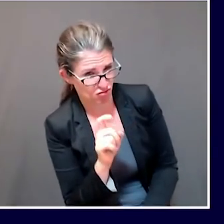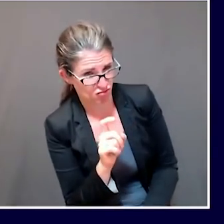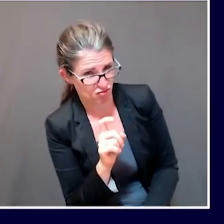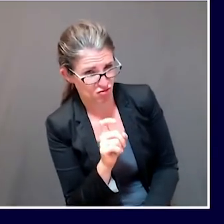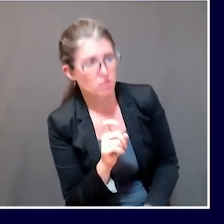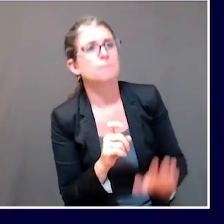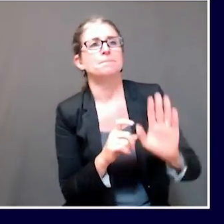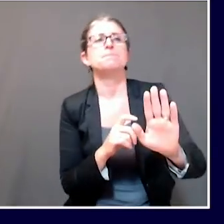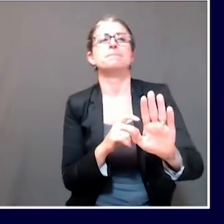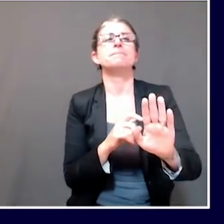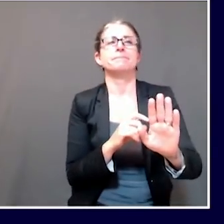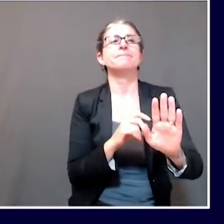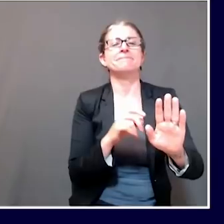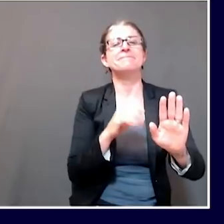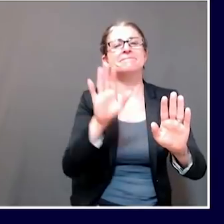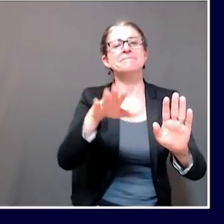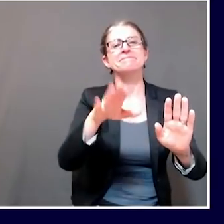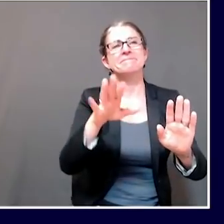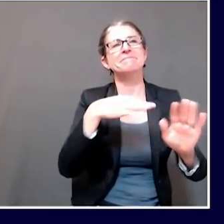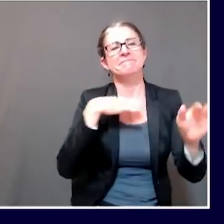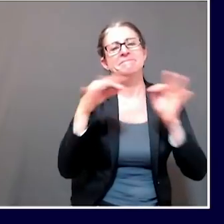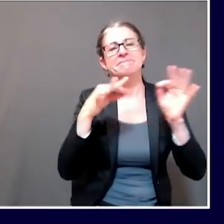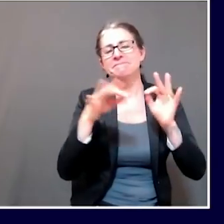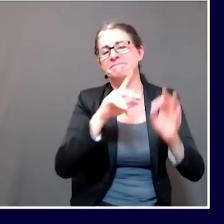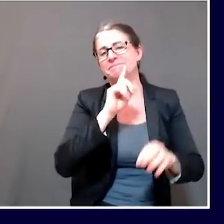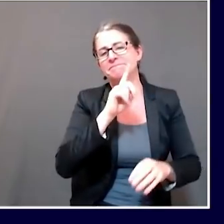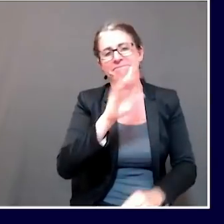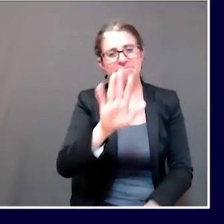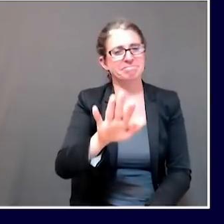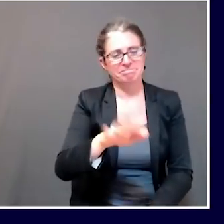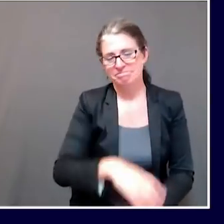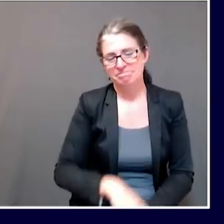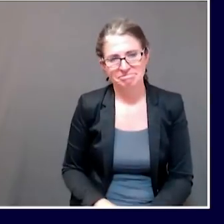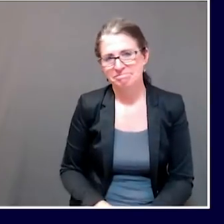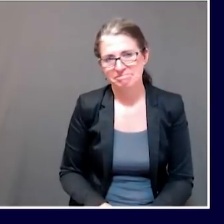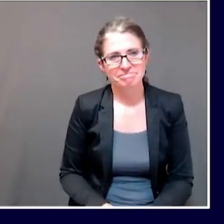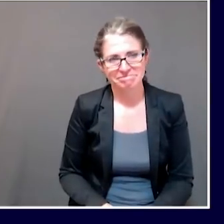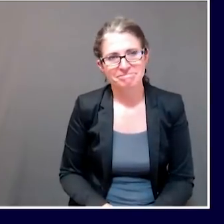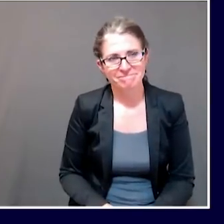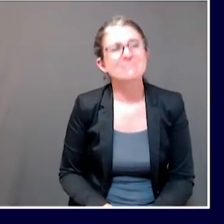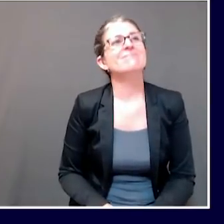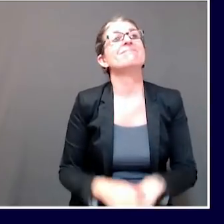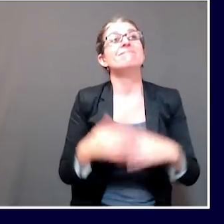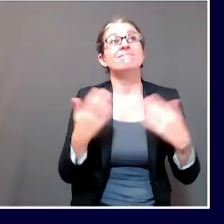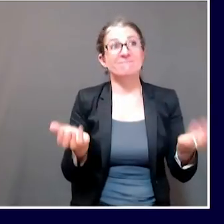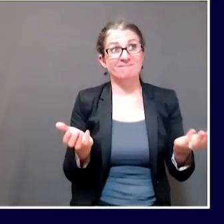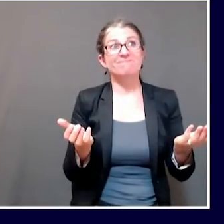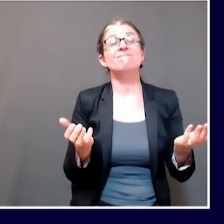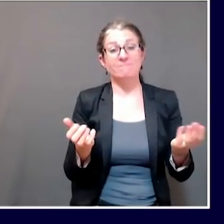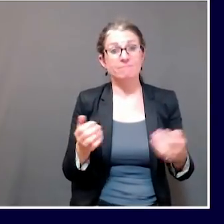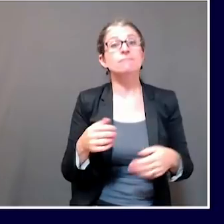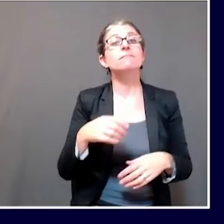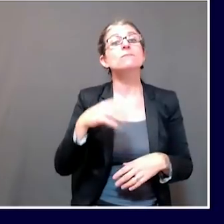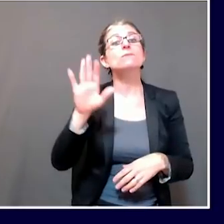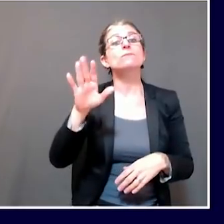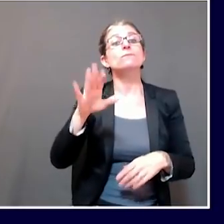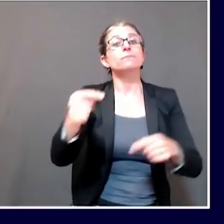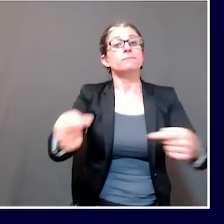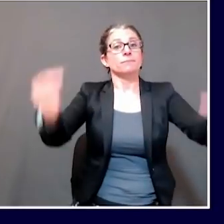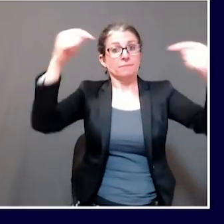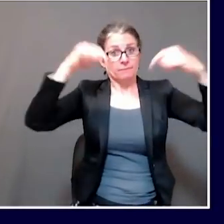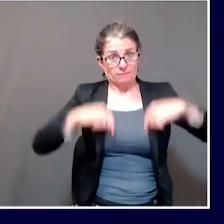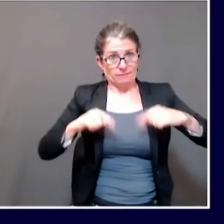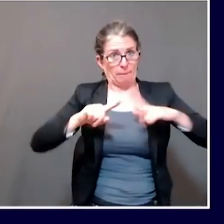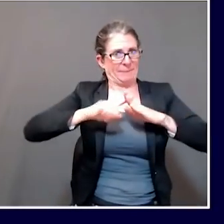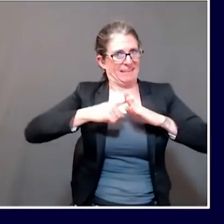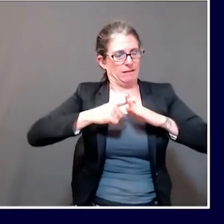top to bottom just to make sure. So for case investigations, and let me start here. The